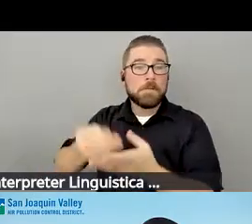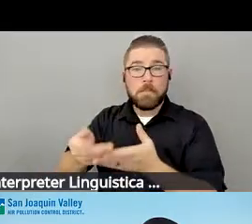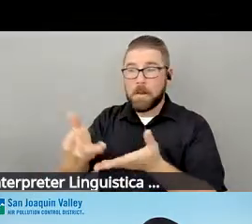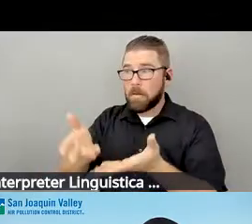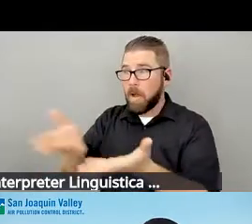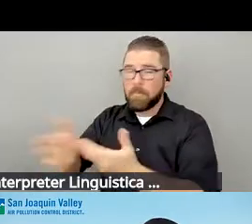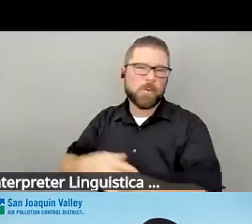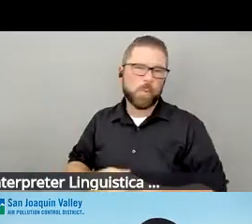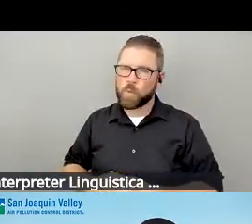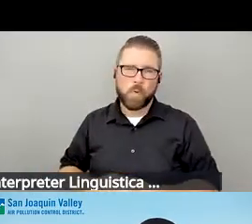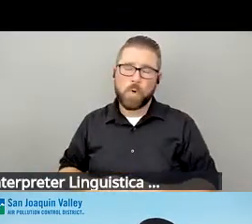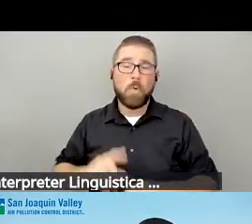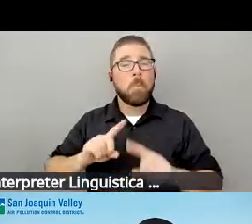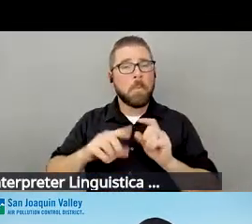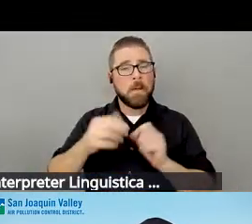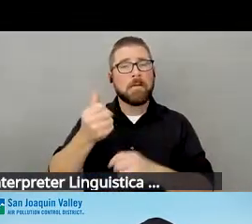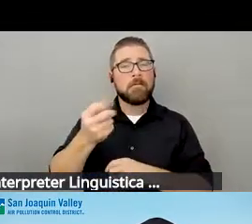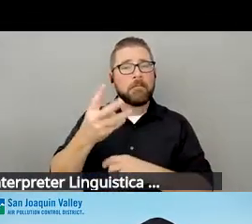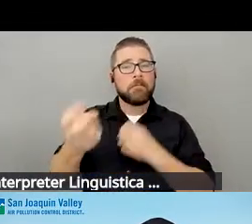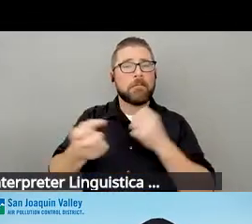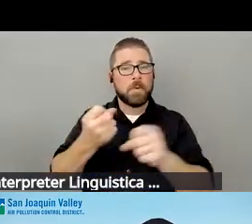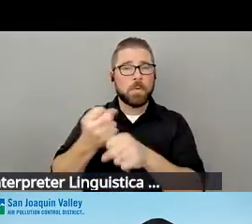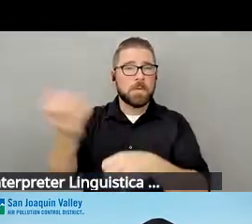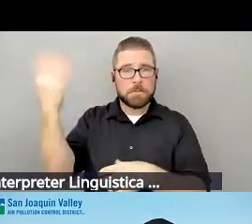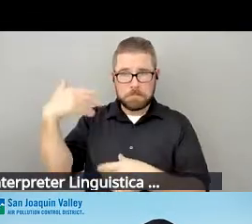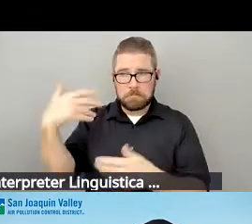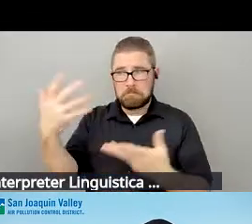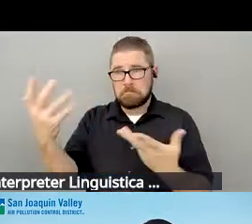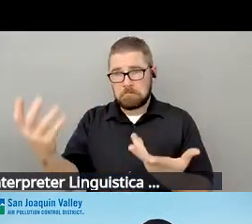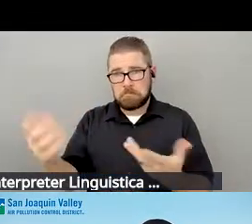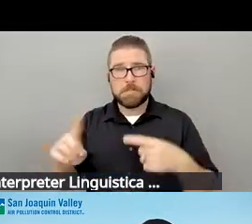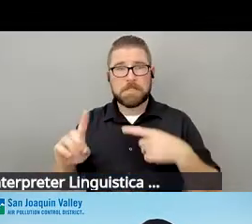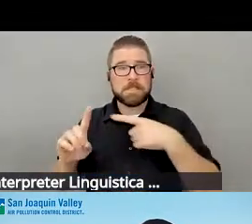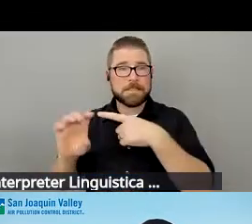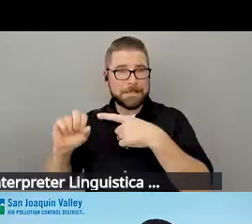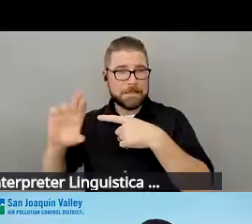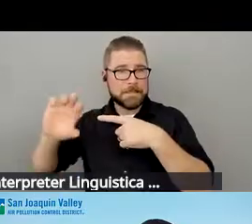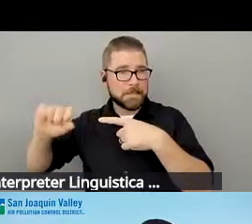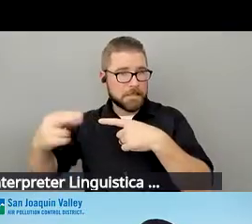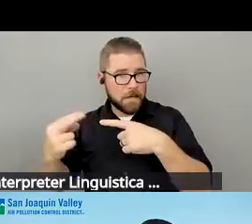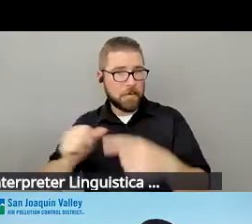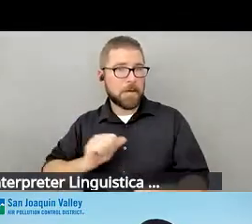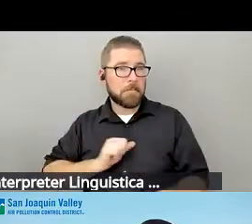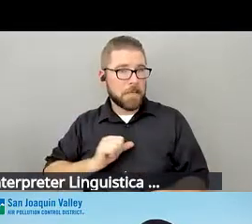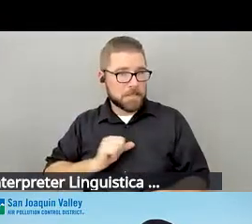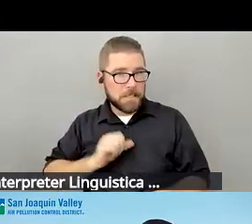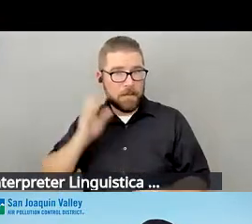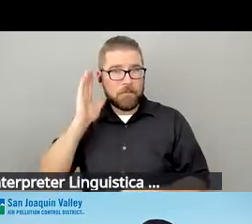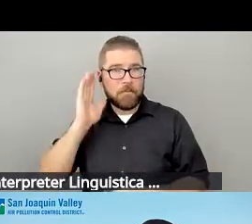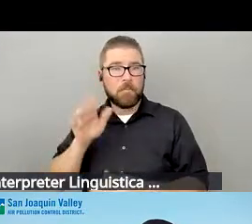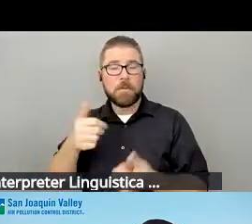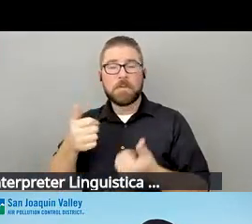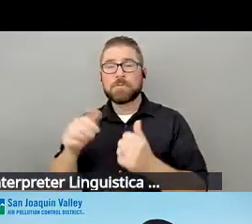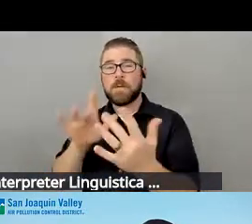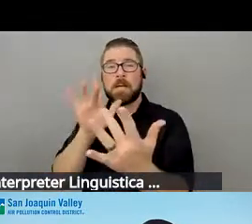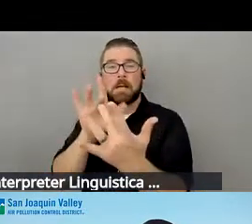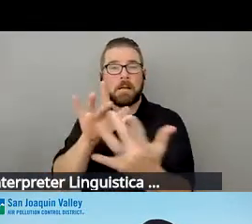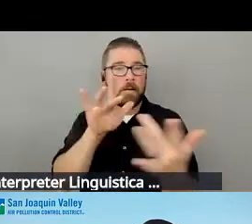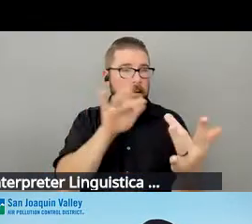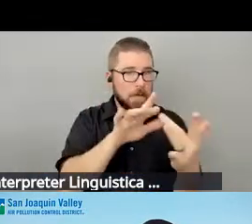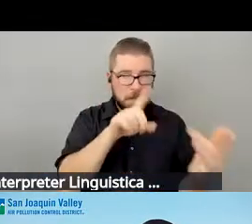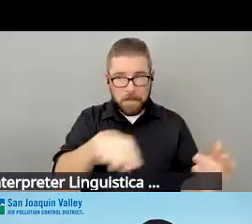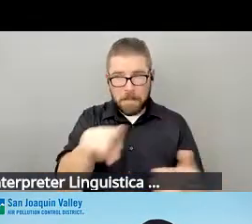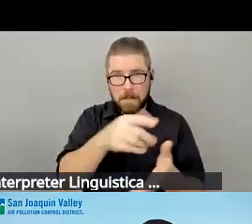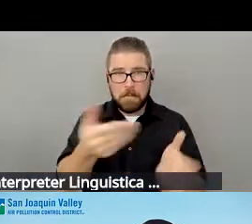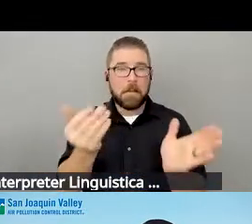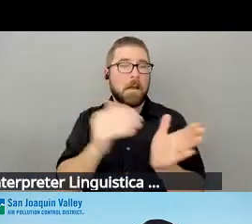I actually, it's on our list and something we're going to follow up with is to reach out to some of those folks that we tried a couple years ago to re-engage them